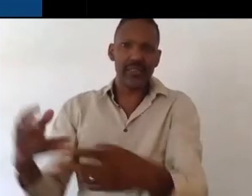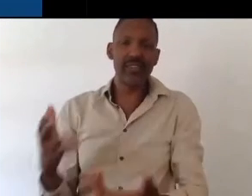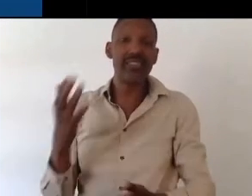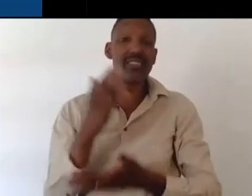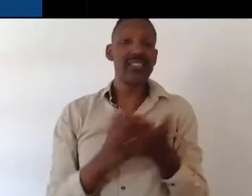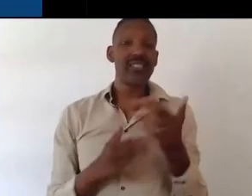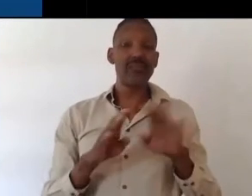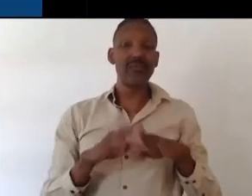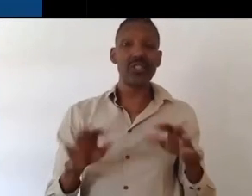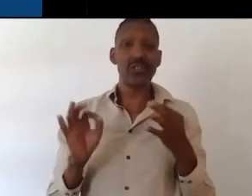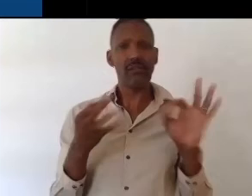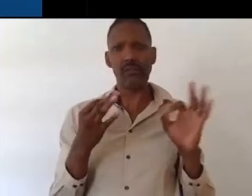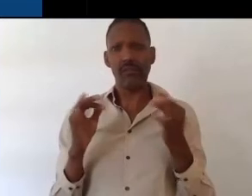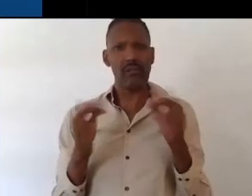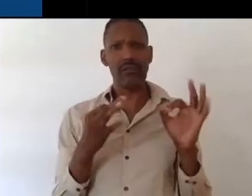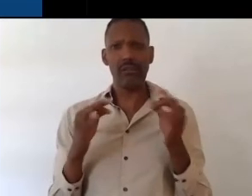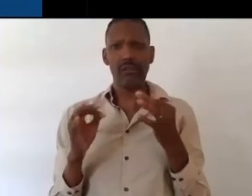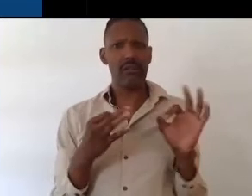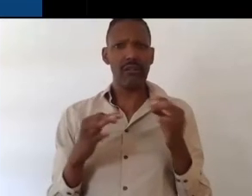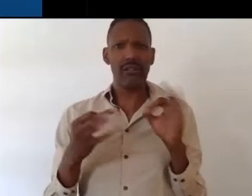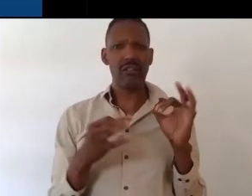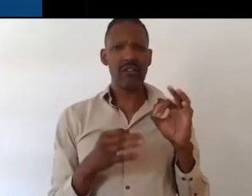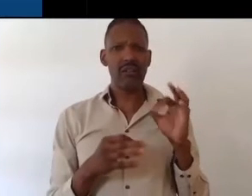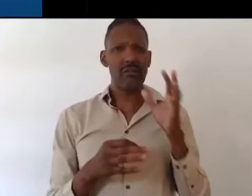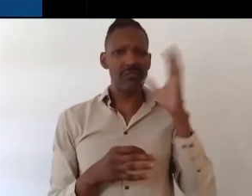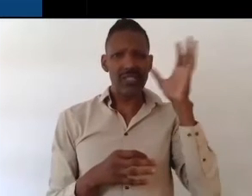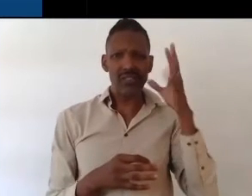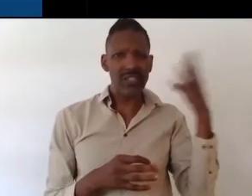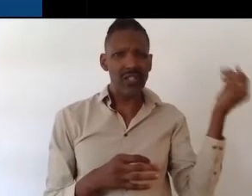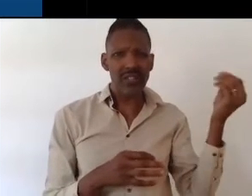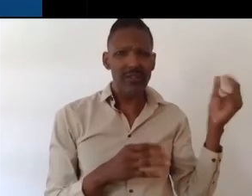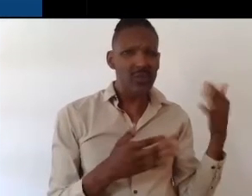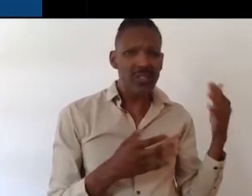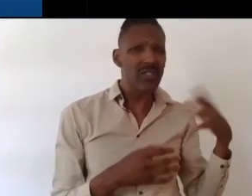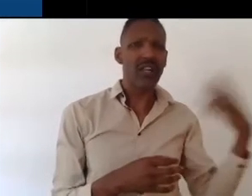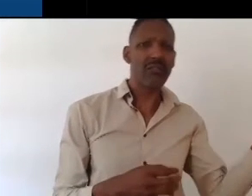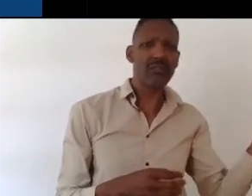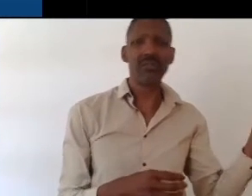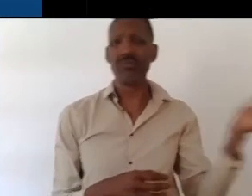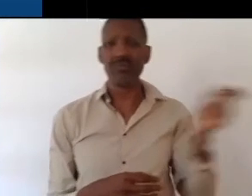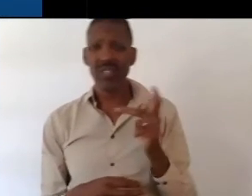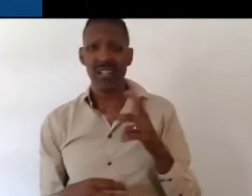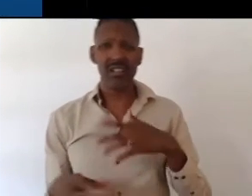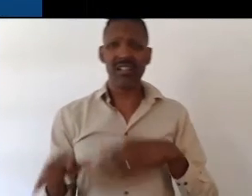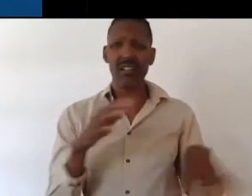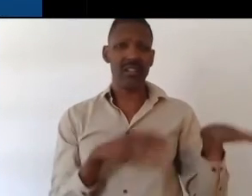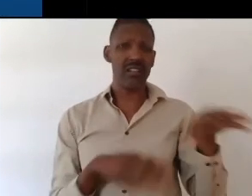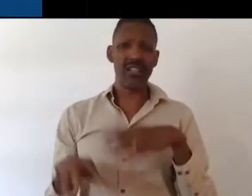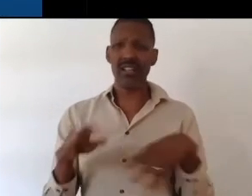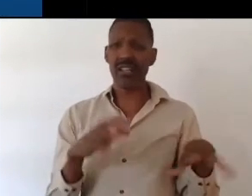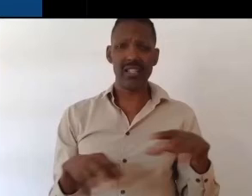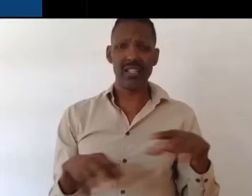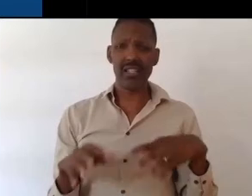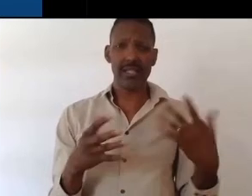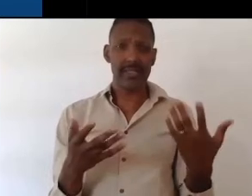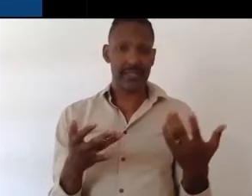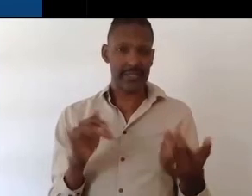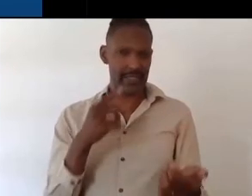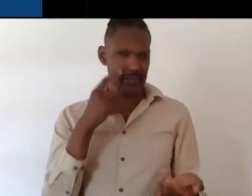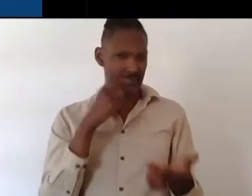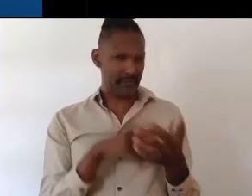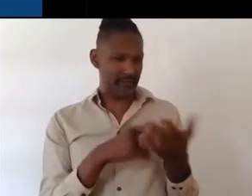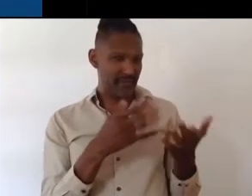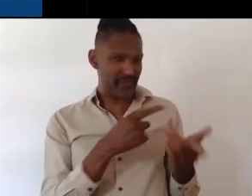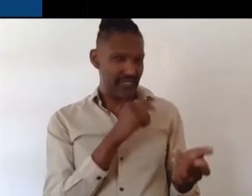after about 5 to 10 minutes, coming in and actually building with us. And he had taken different materials from other parts